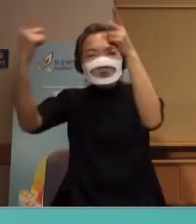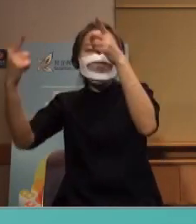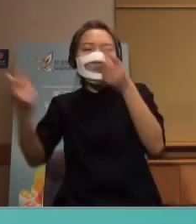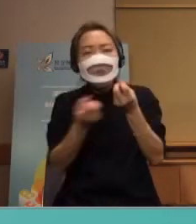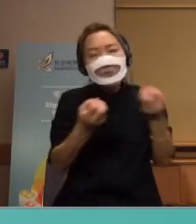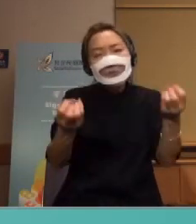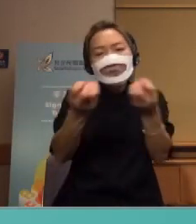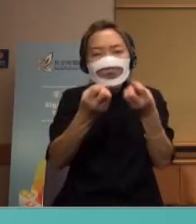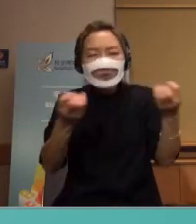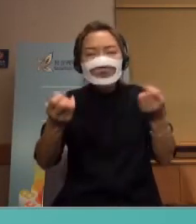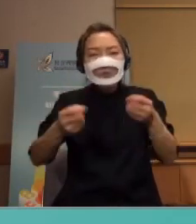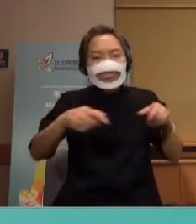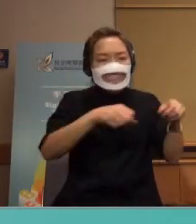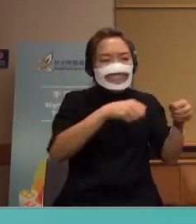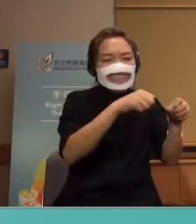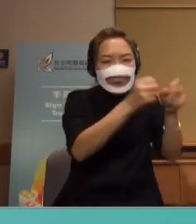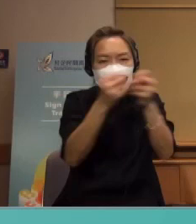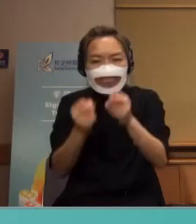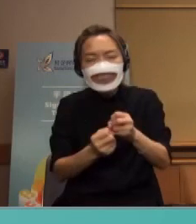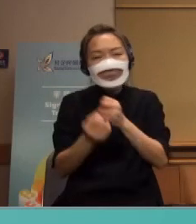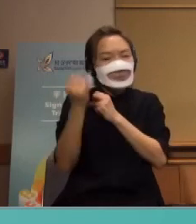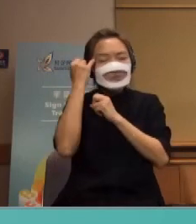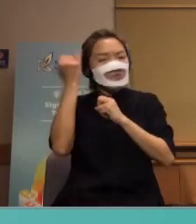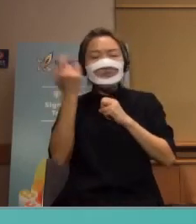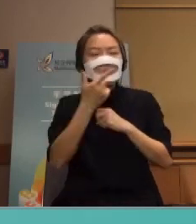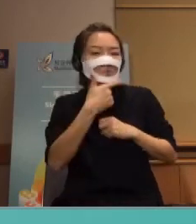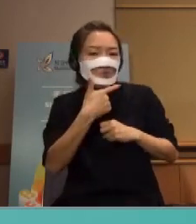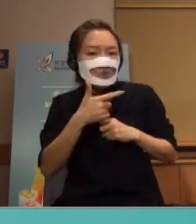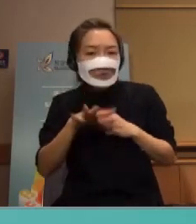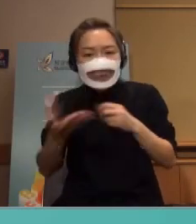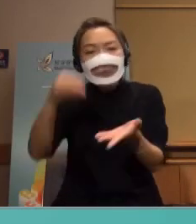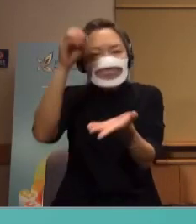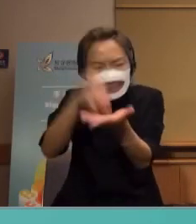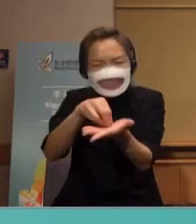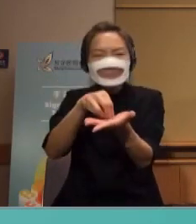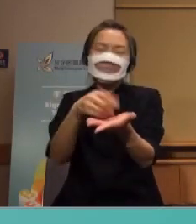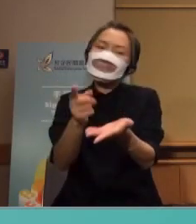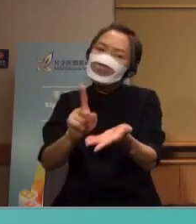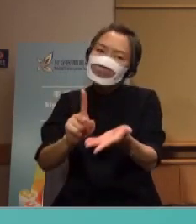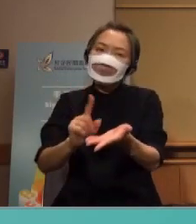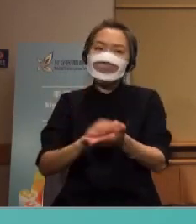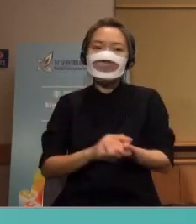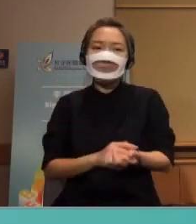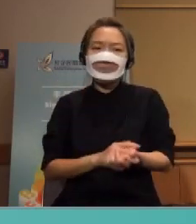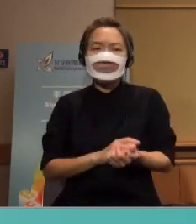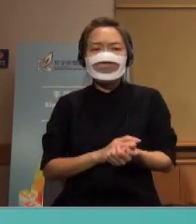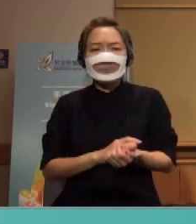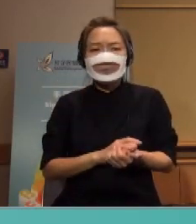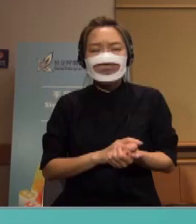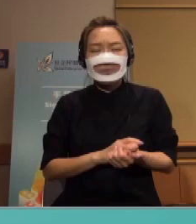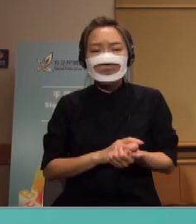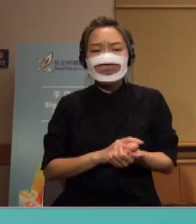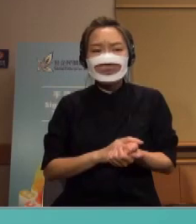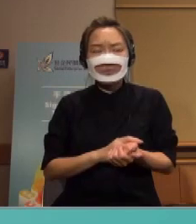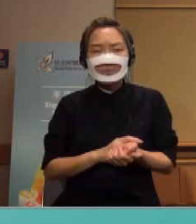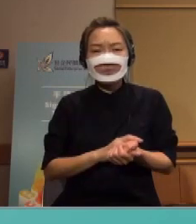COP27. The fundamental debate that happened in the United Nations COP27 was actually around loss and damages, which is that Pakistan is